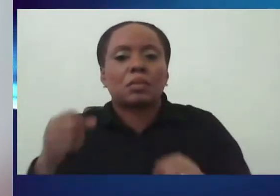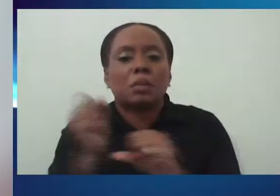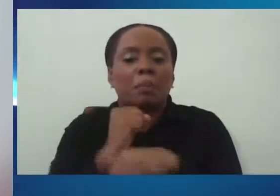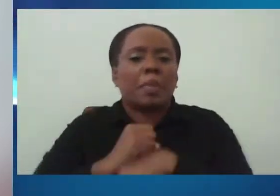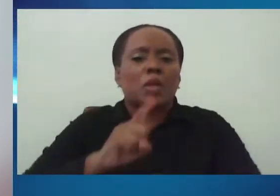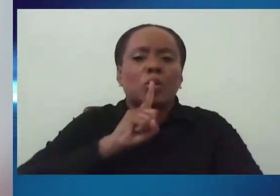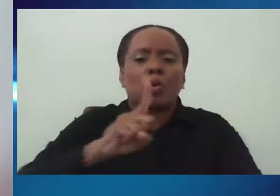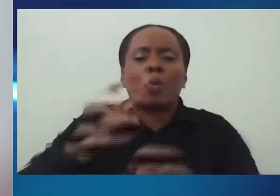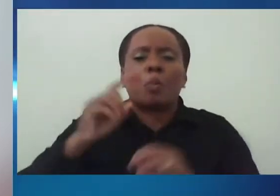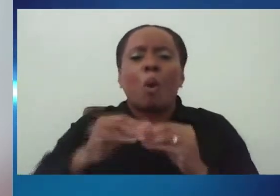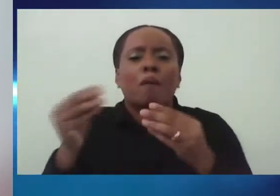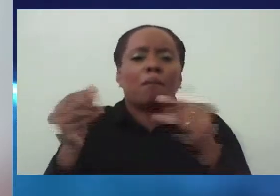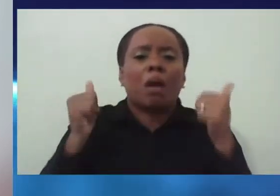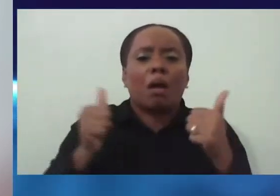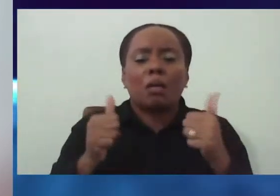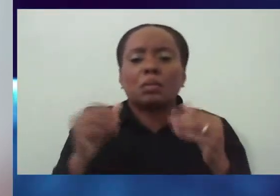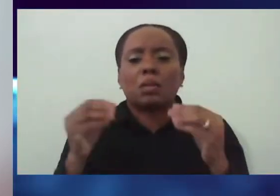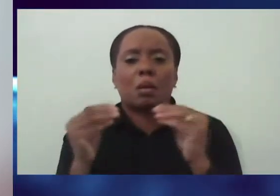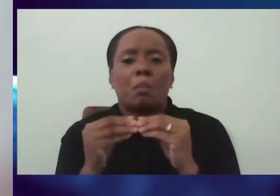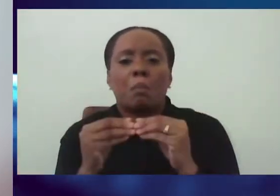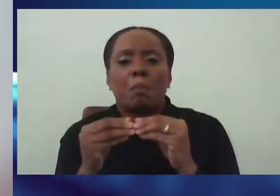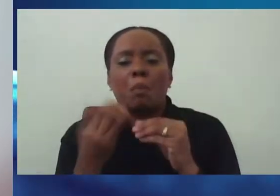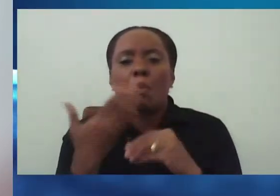faster and more responsive.